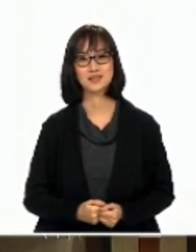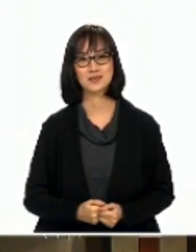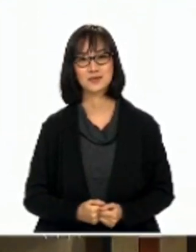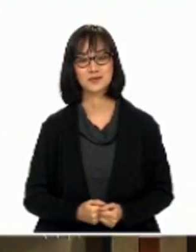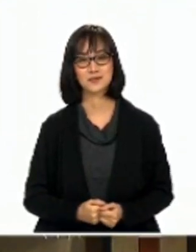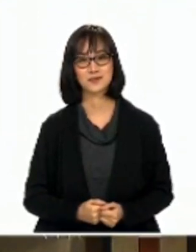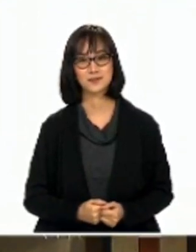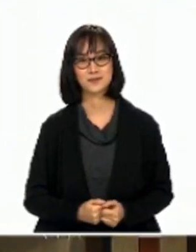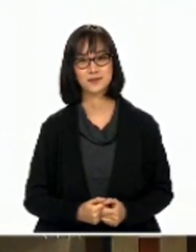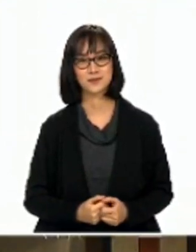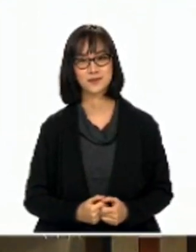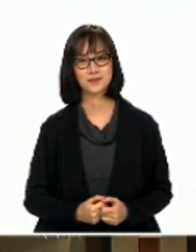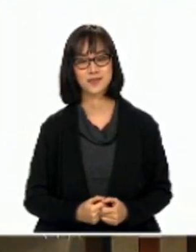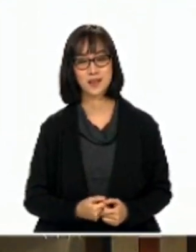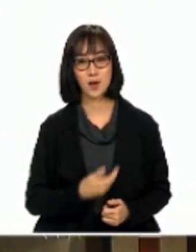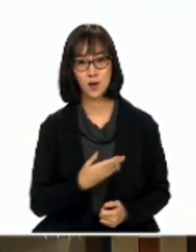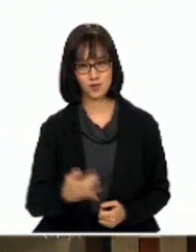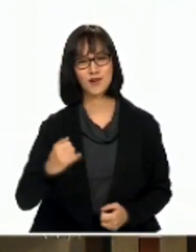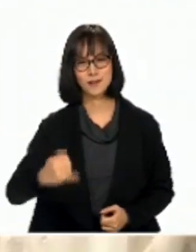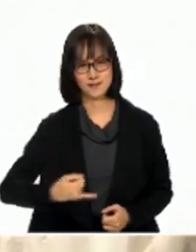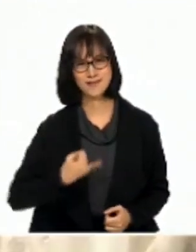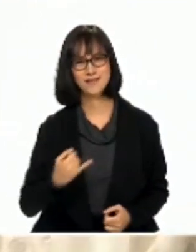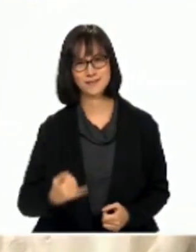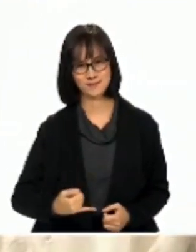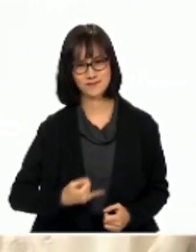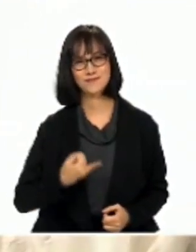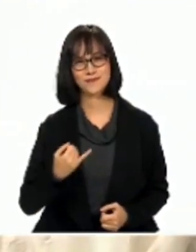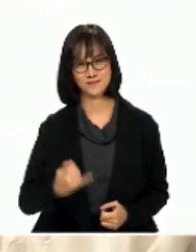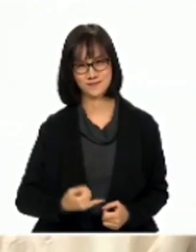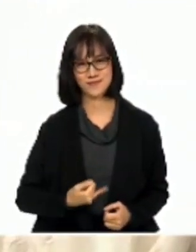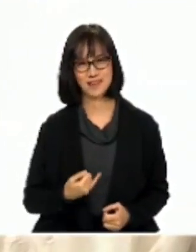You are invited. I have not been there.